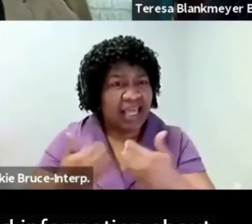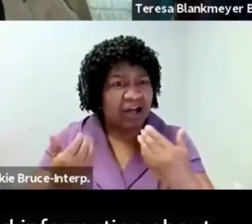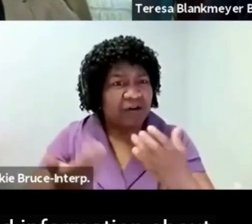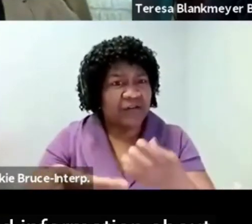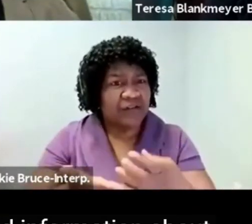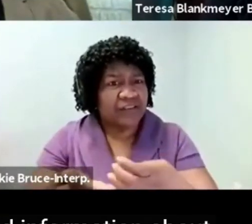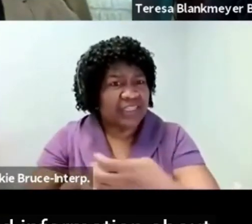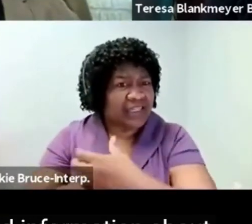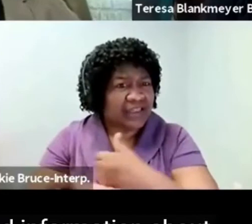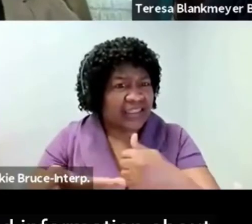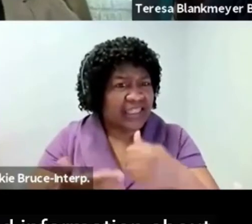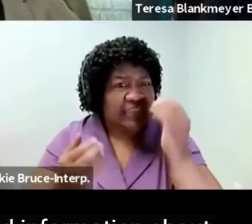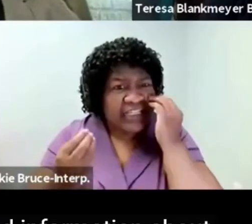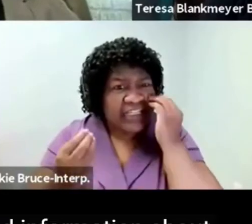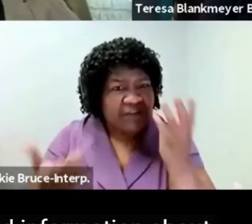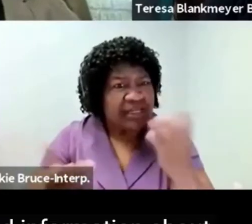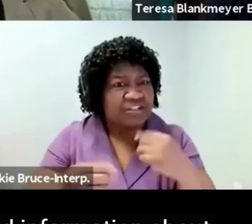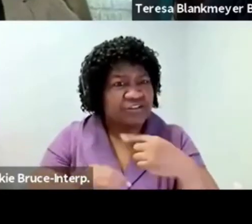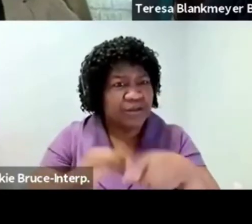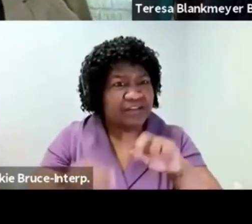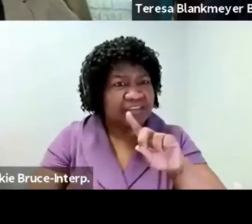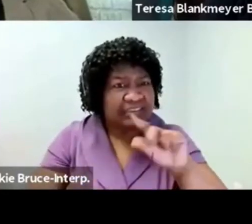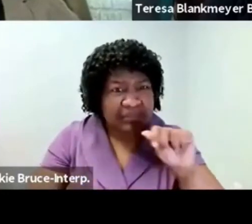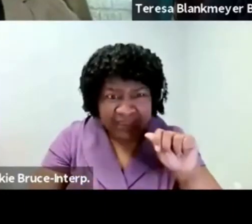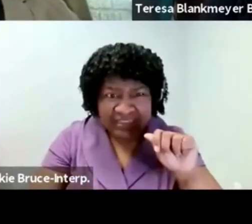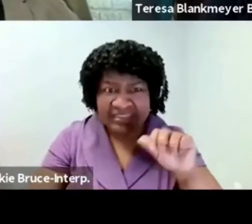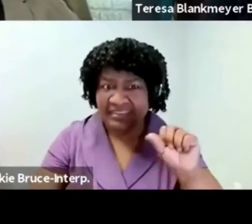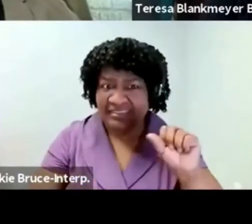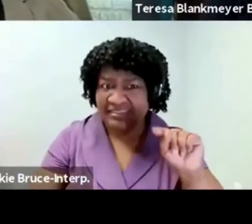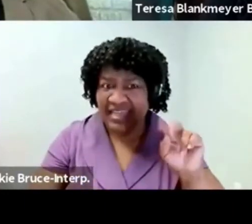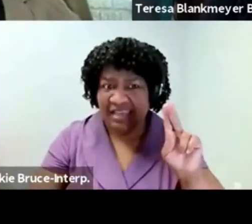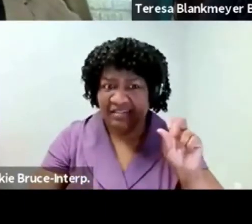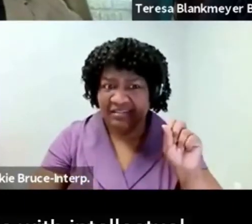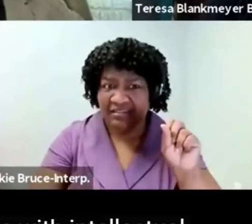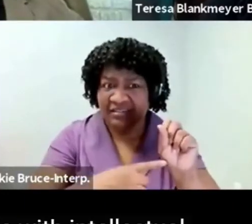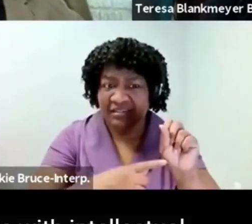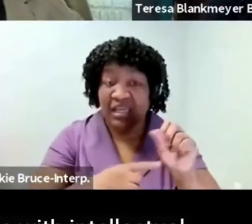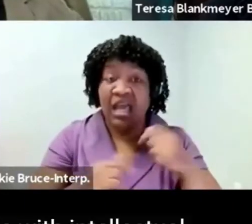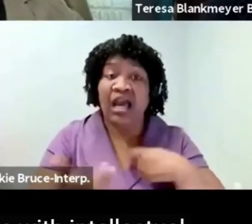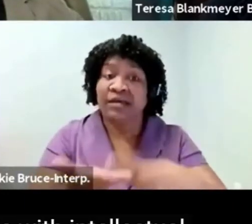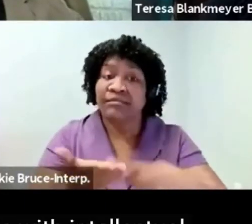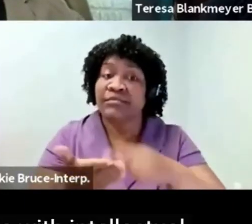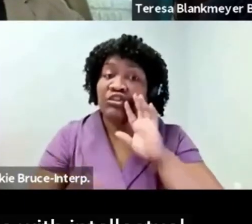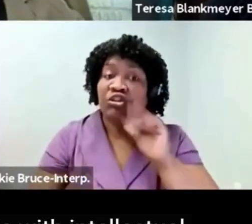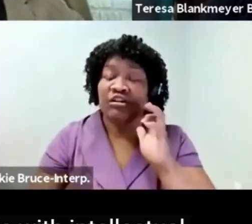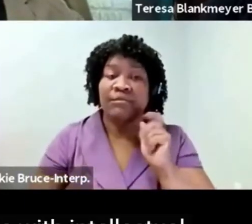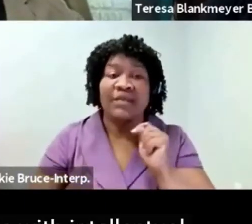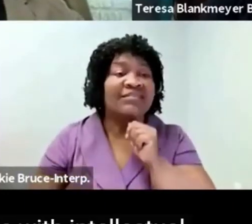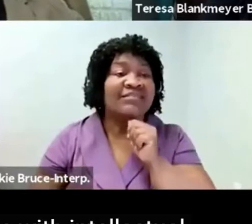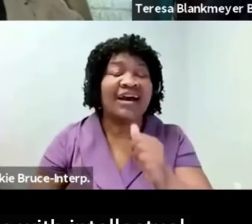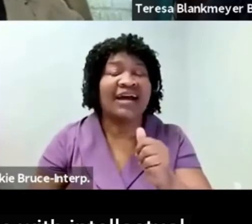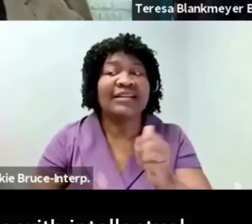collected information about disability status? And I'm talking about not,